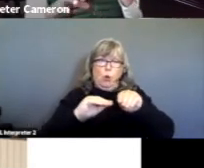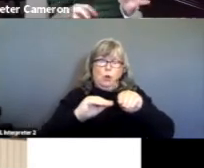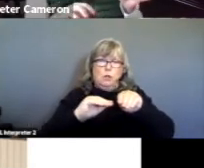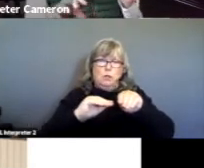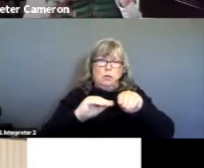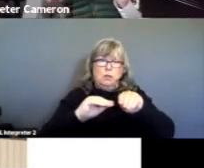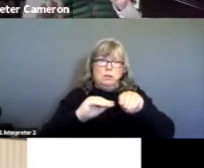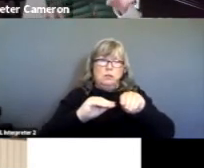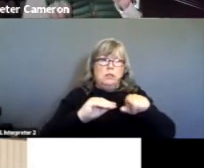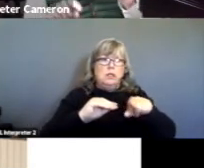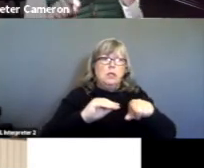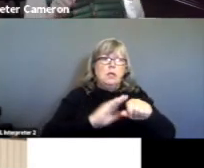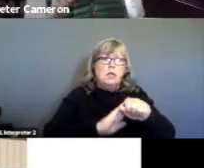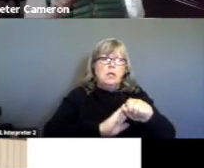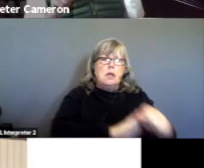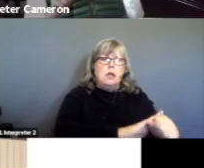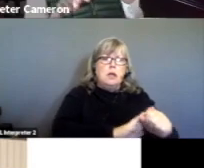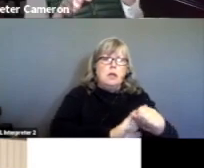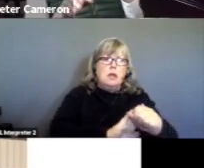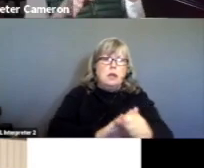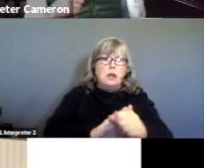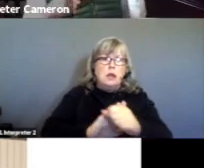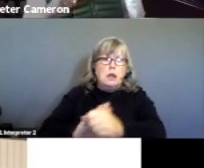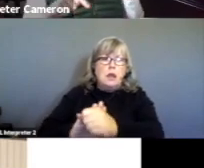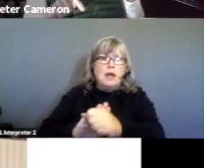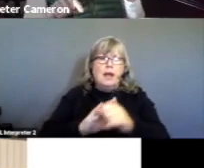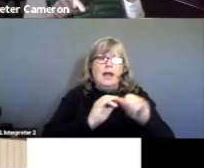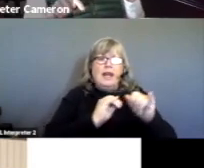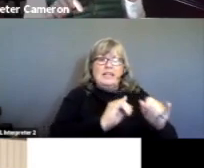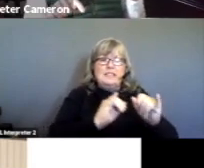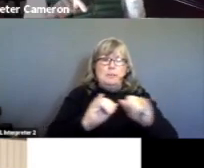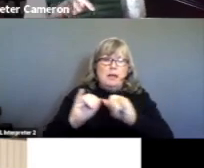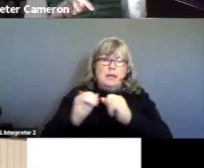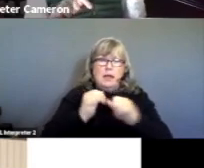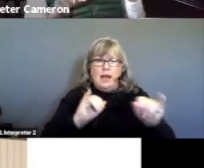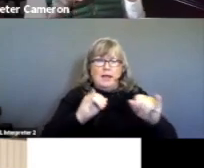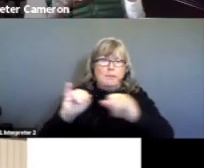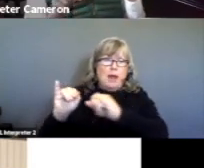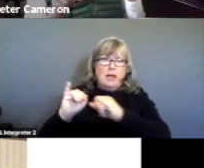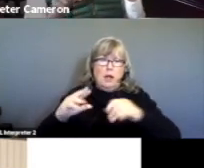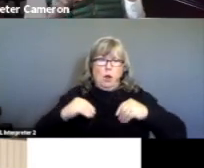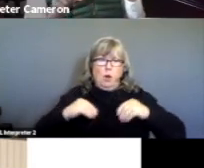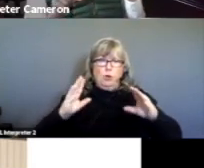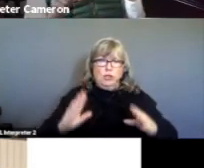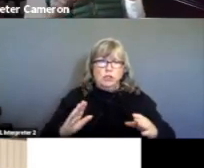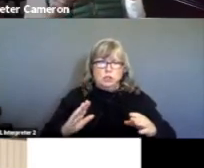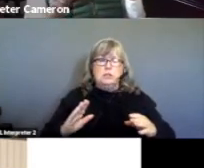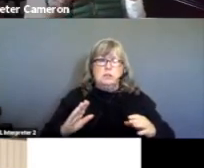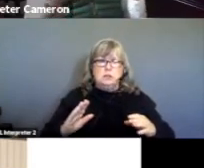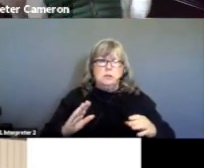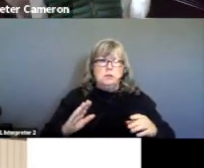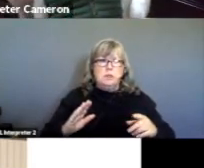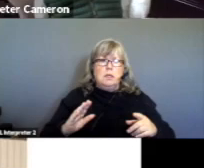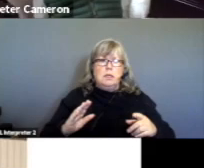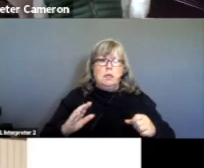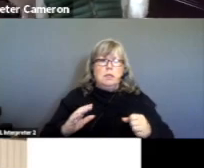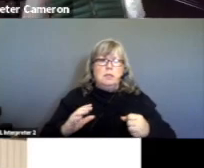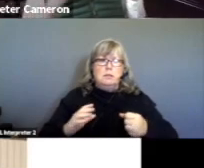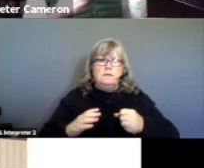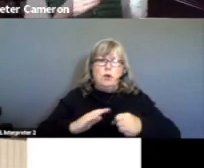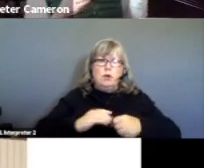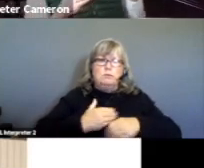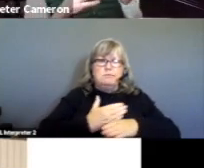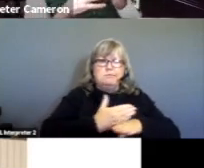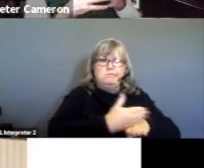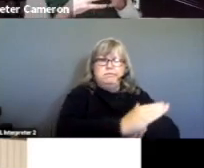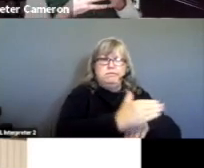the smaller independent franchisee holders, like in Kincardine. And the woman